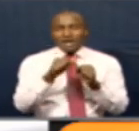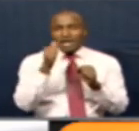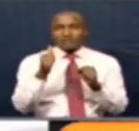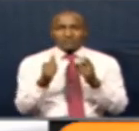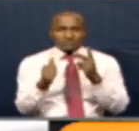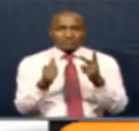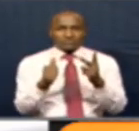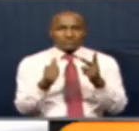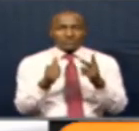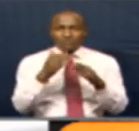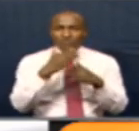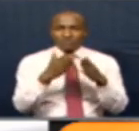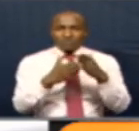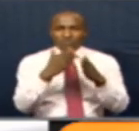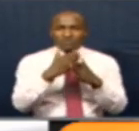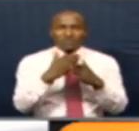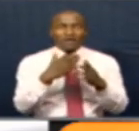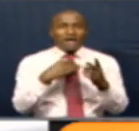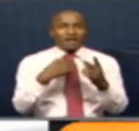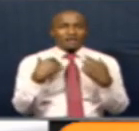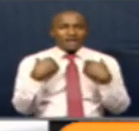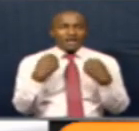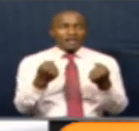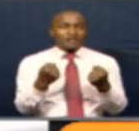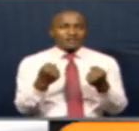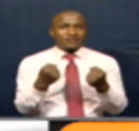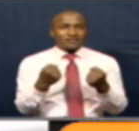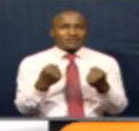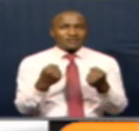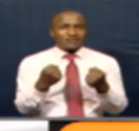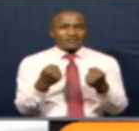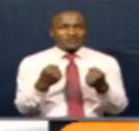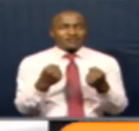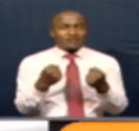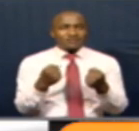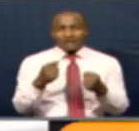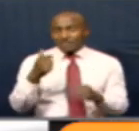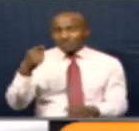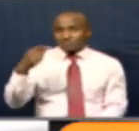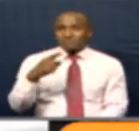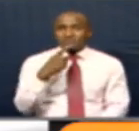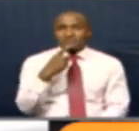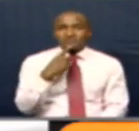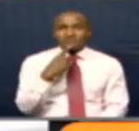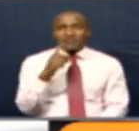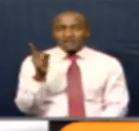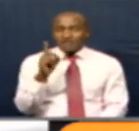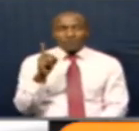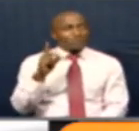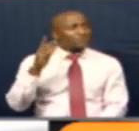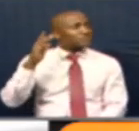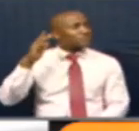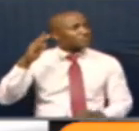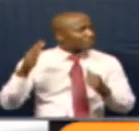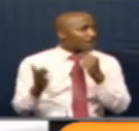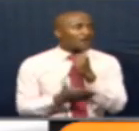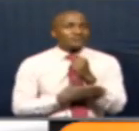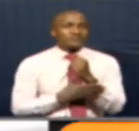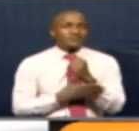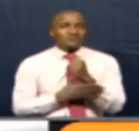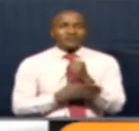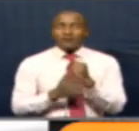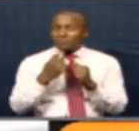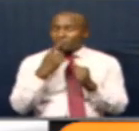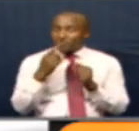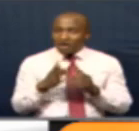of infrastructure and healthcare. Being Charlie says Nairobi CBD is pathetic. Roads south of Moy Avenue